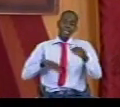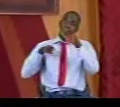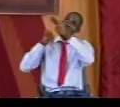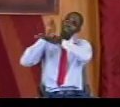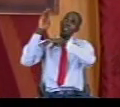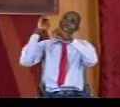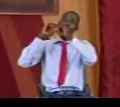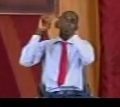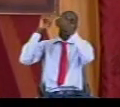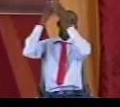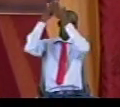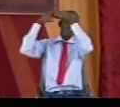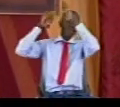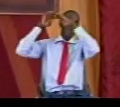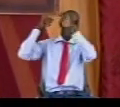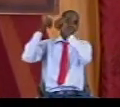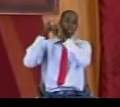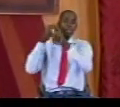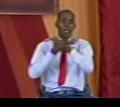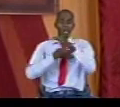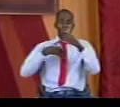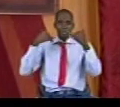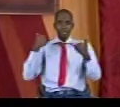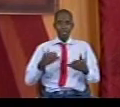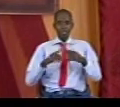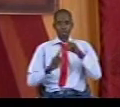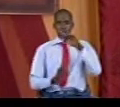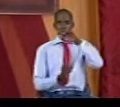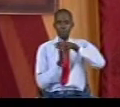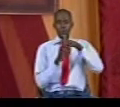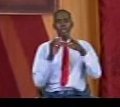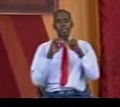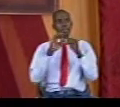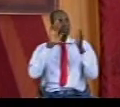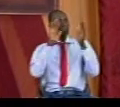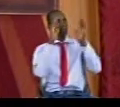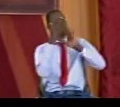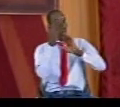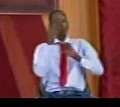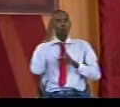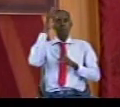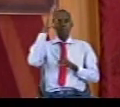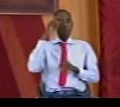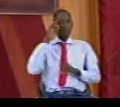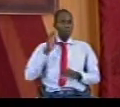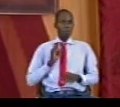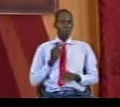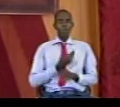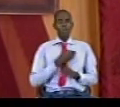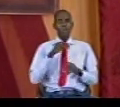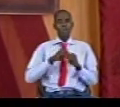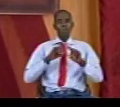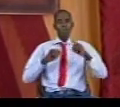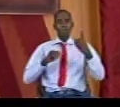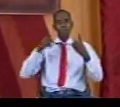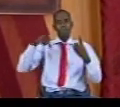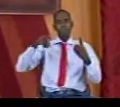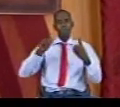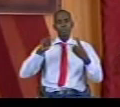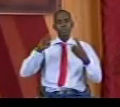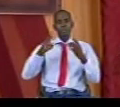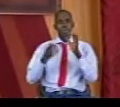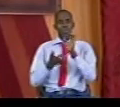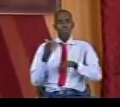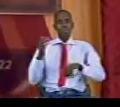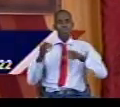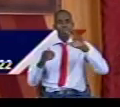itself now to appear in the presence of God for us. First Peter chapter 3, verse